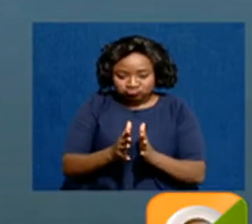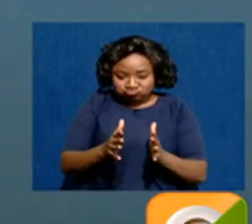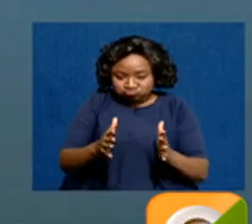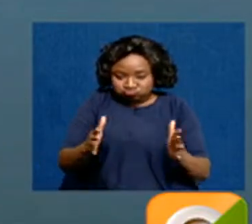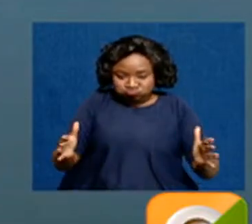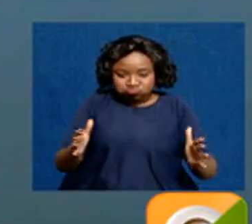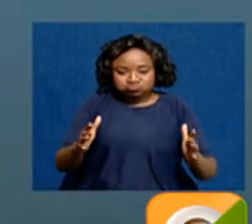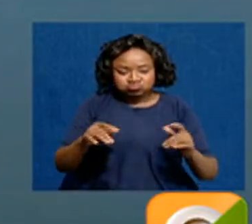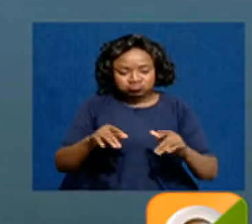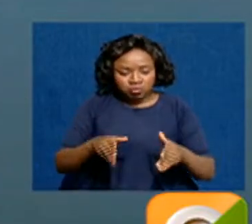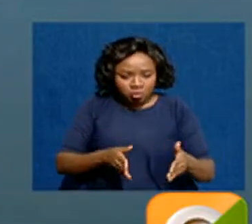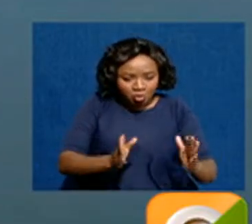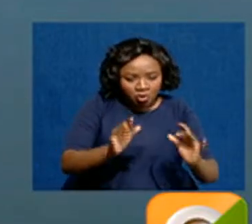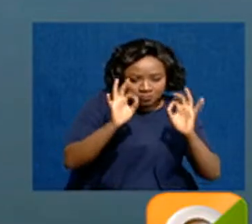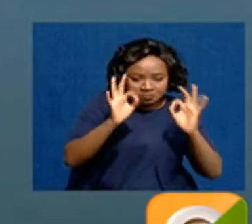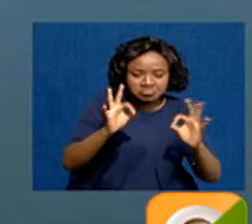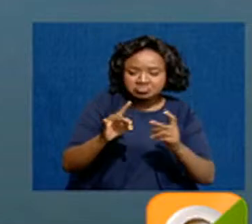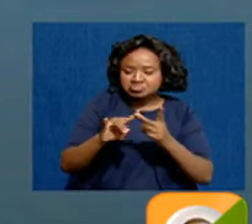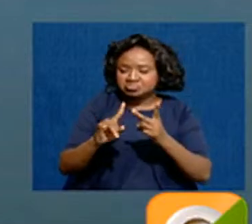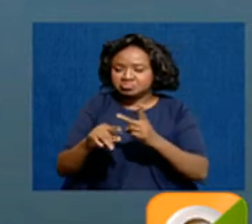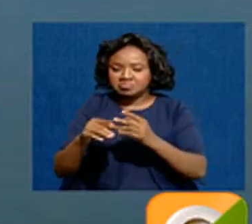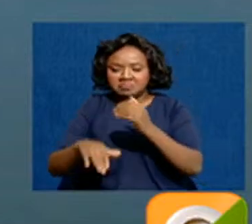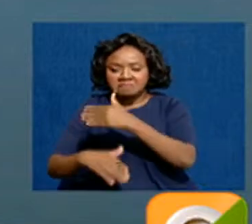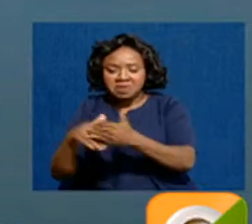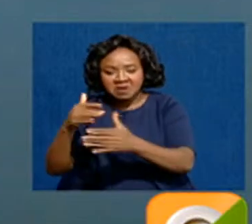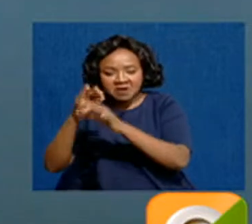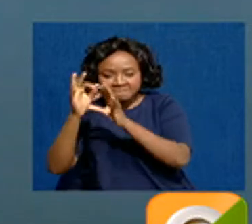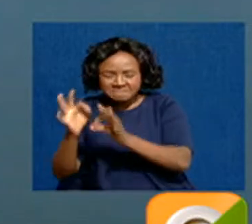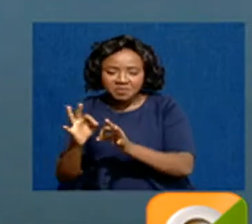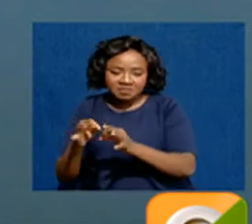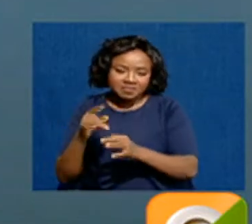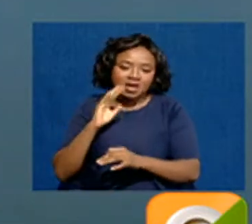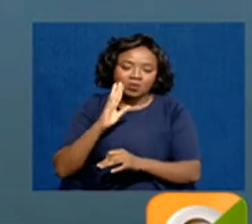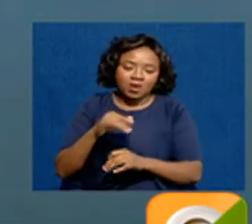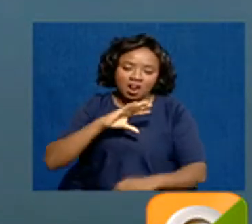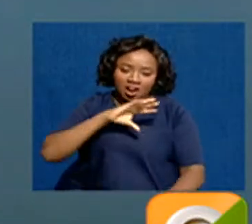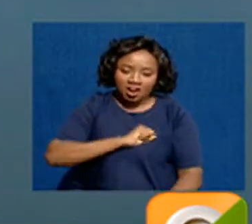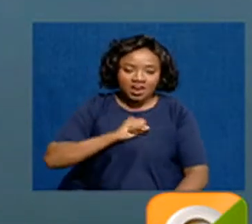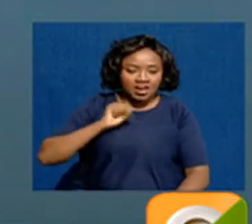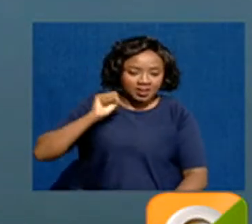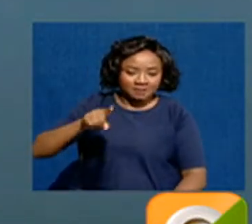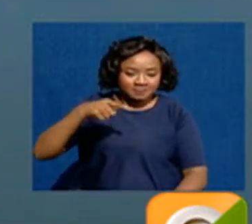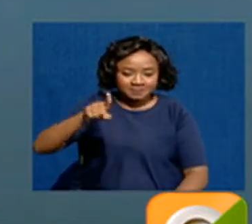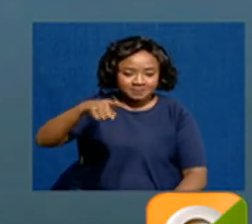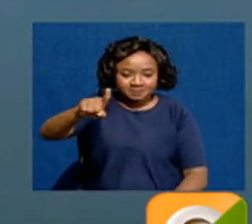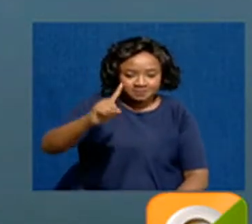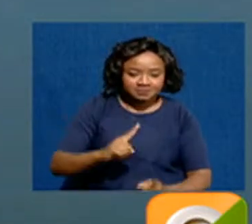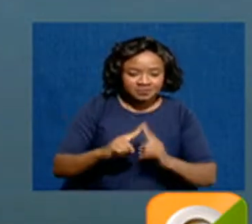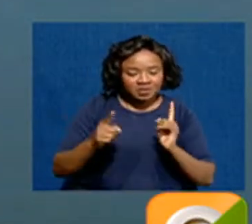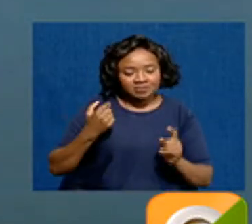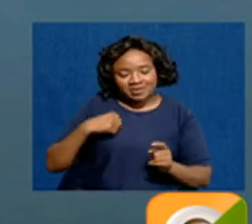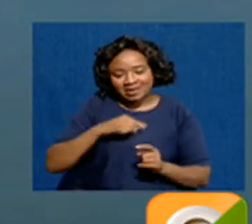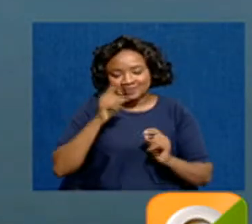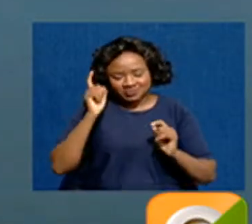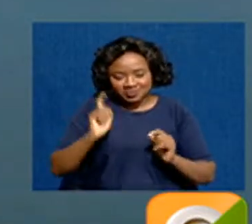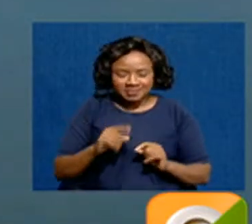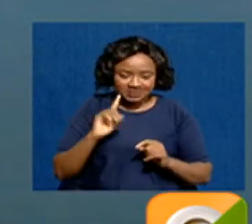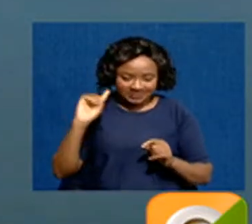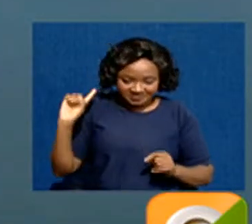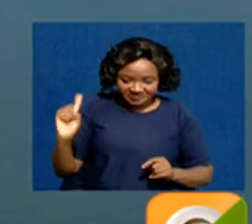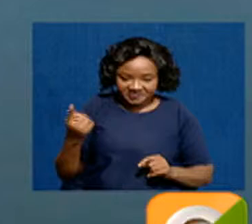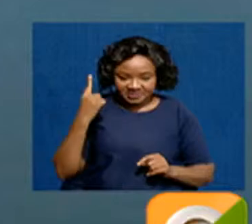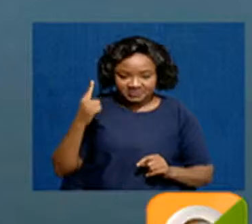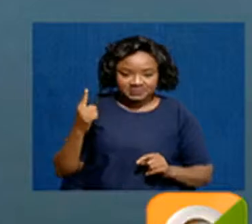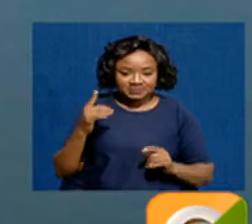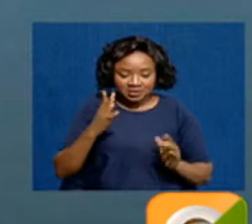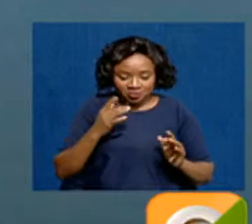of infrastructure that we are working, that is going to be resilient. But to the best of our ability, we must be able to first